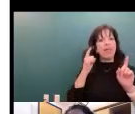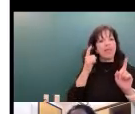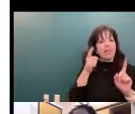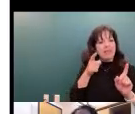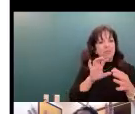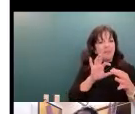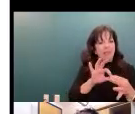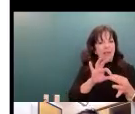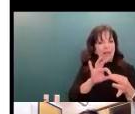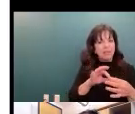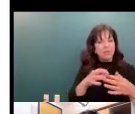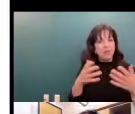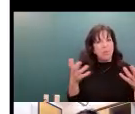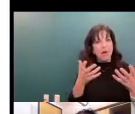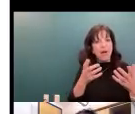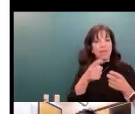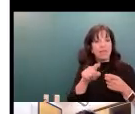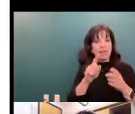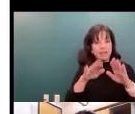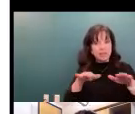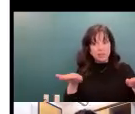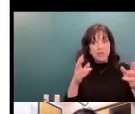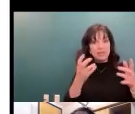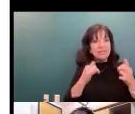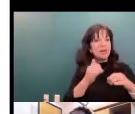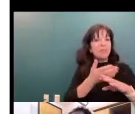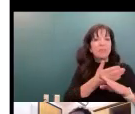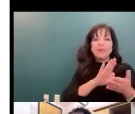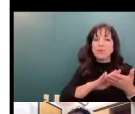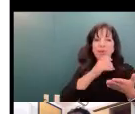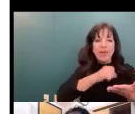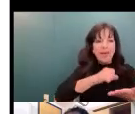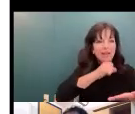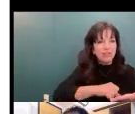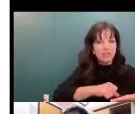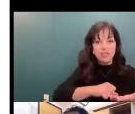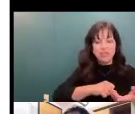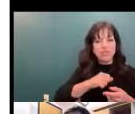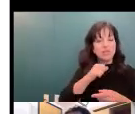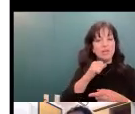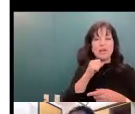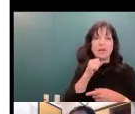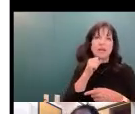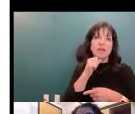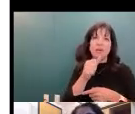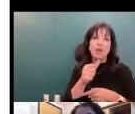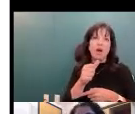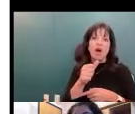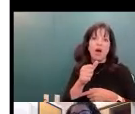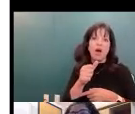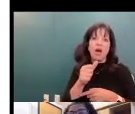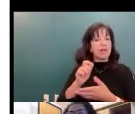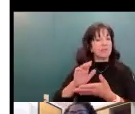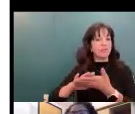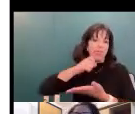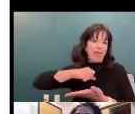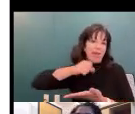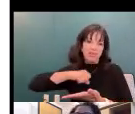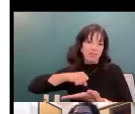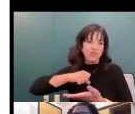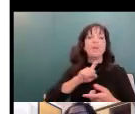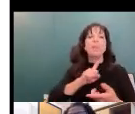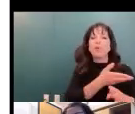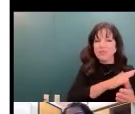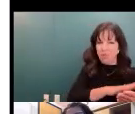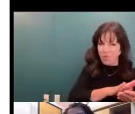do with these children being still preschool age and not yet being school age. So we